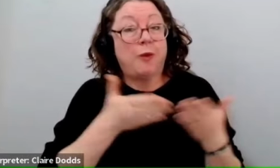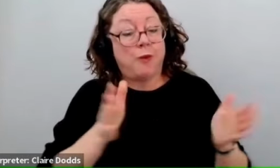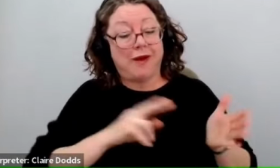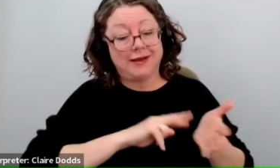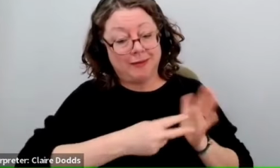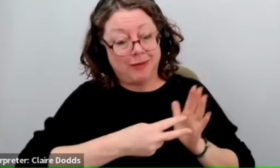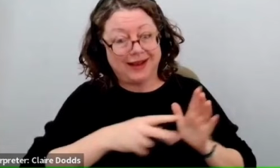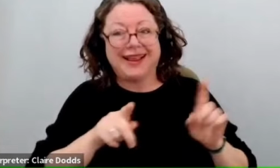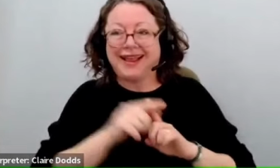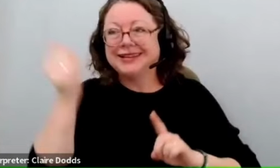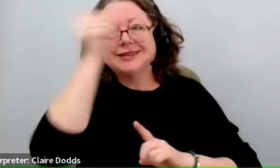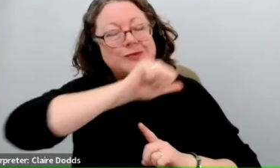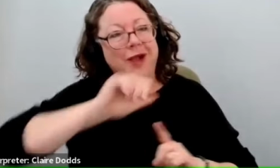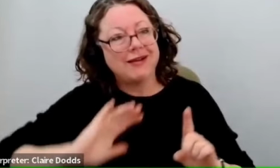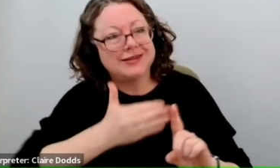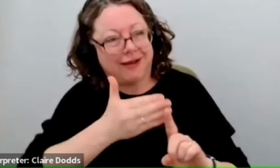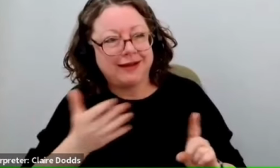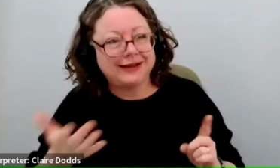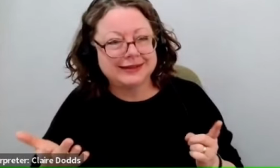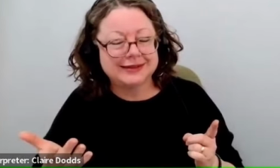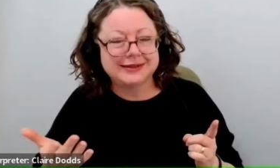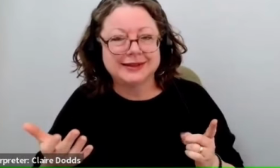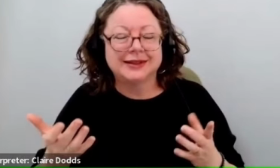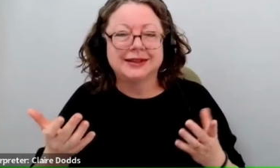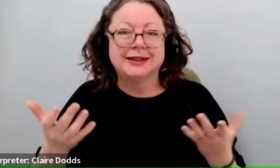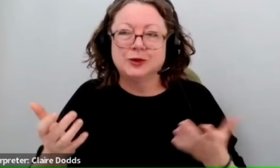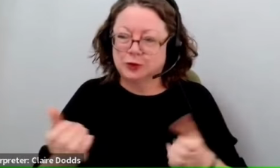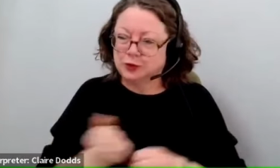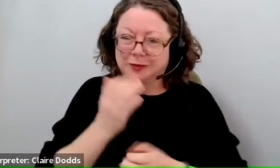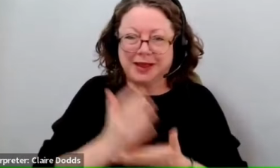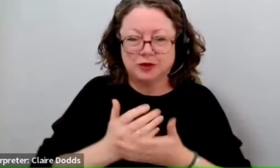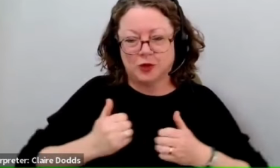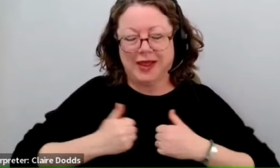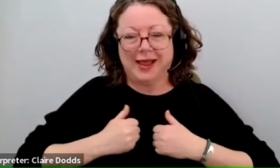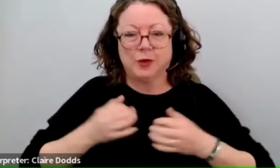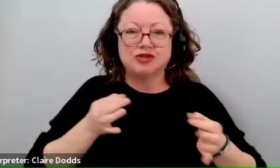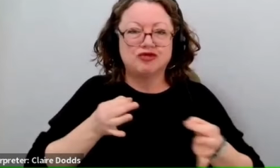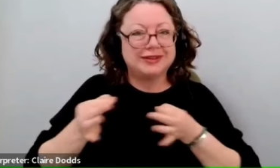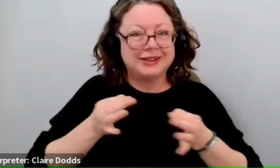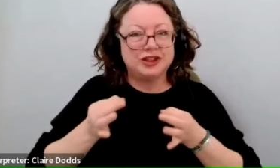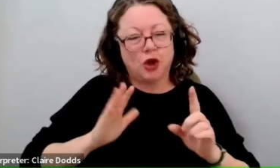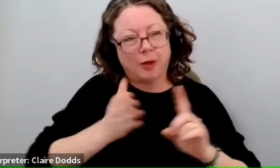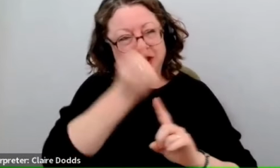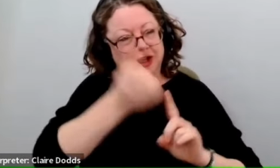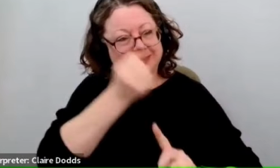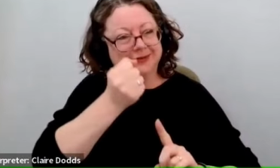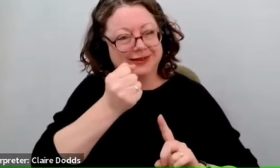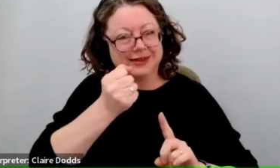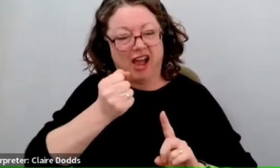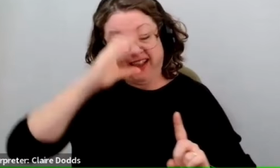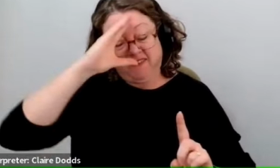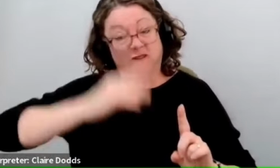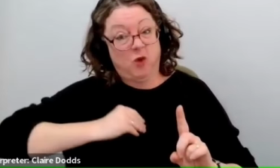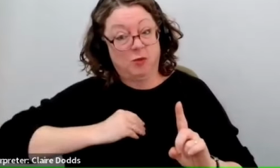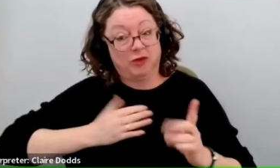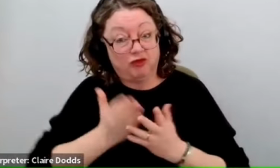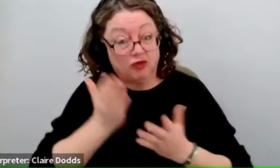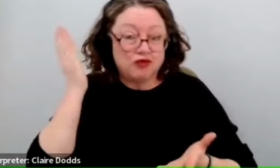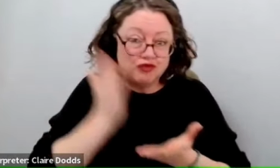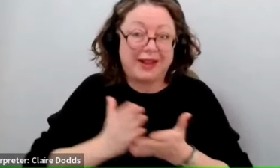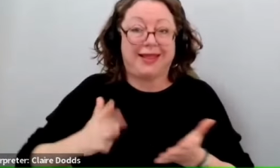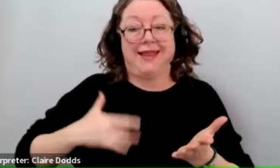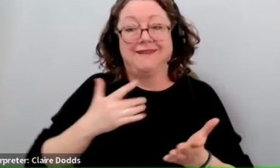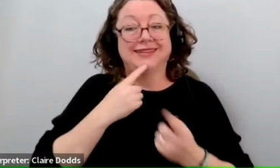framework to our wider planning and also our SMART targets, just so that we can ensure that strategic objectives and then the subsequent programme